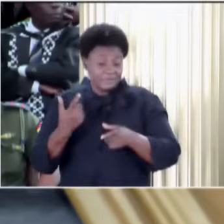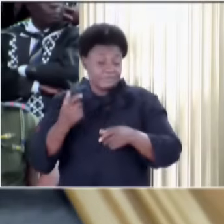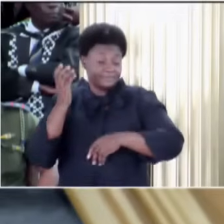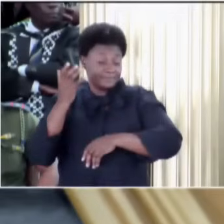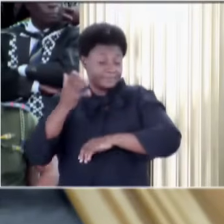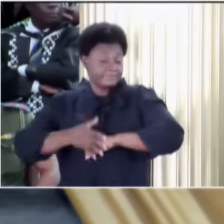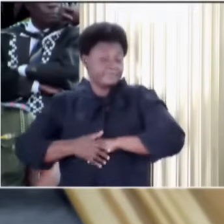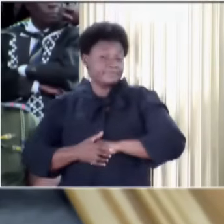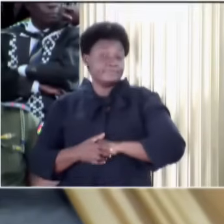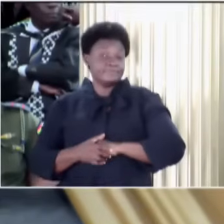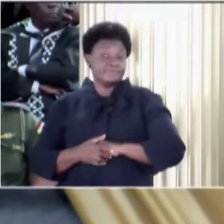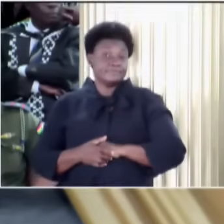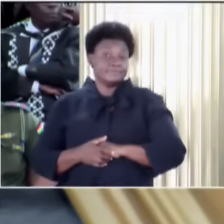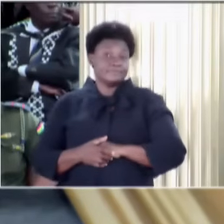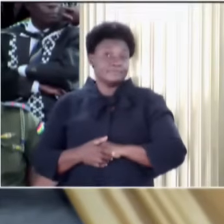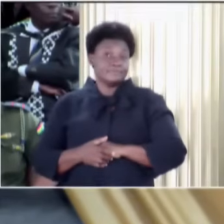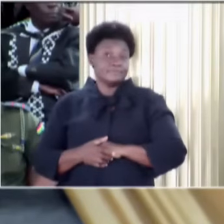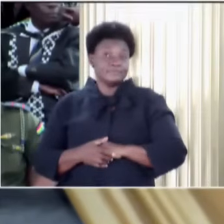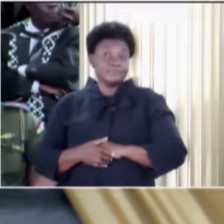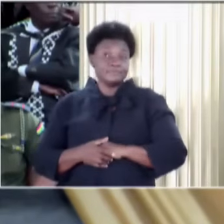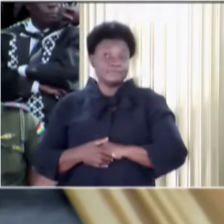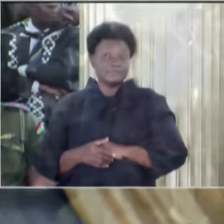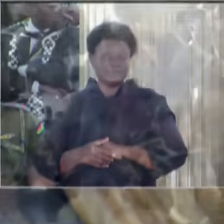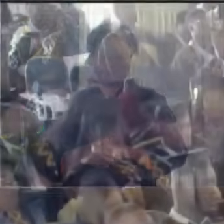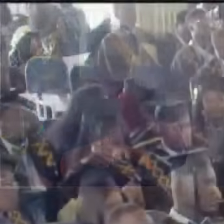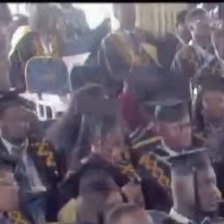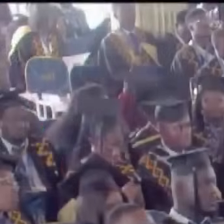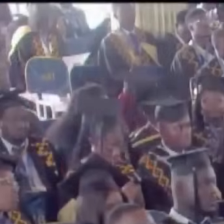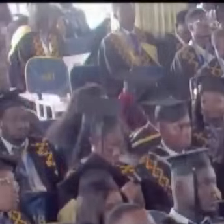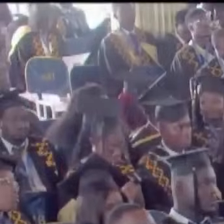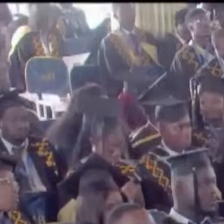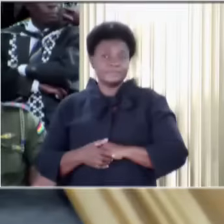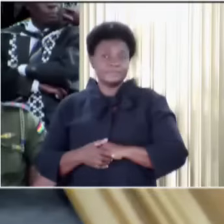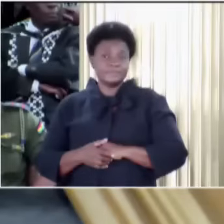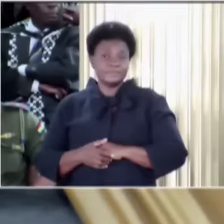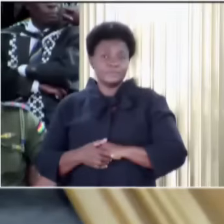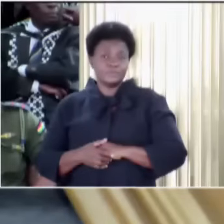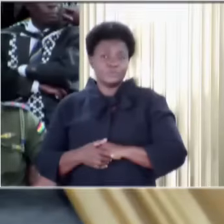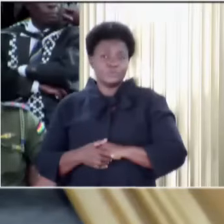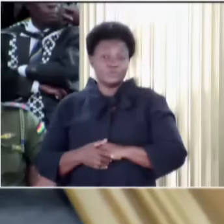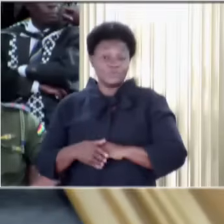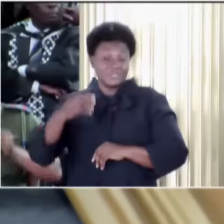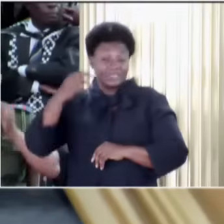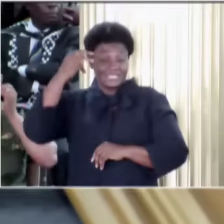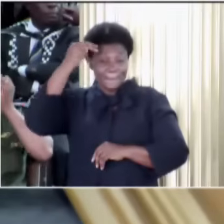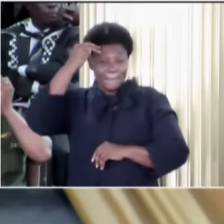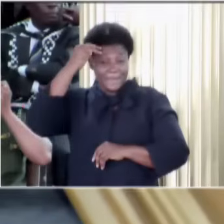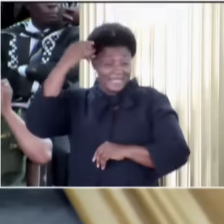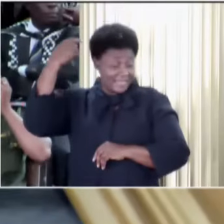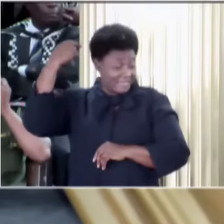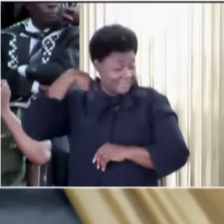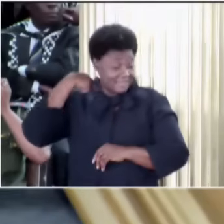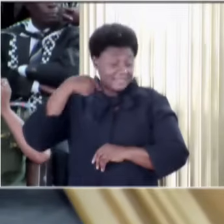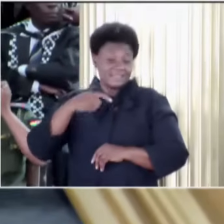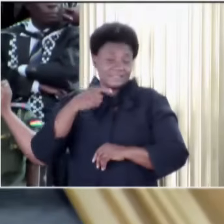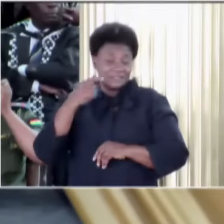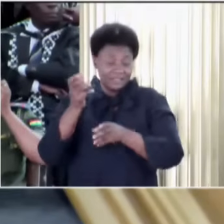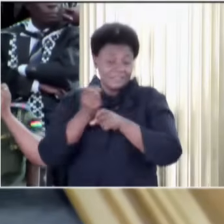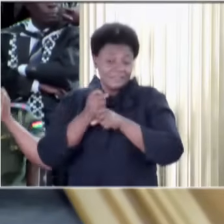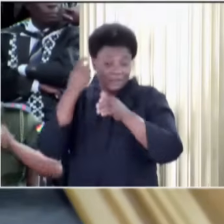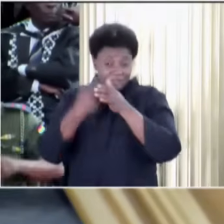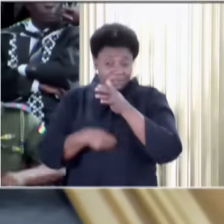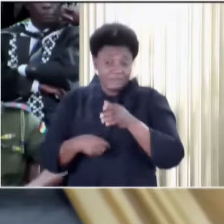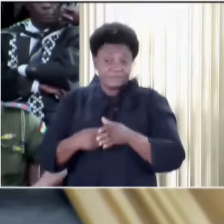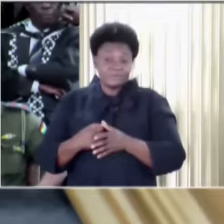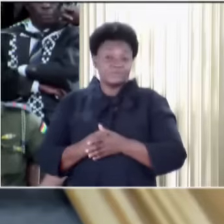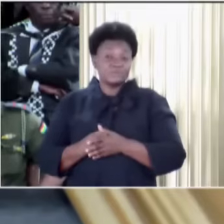You understand? You understand? Good. And that mindset comes with a cost. Sleepless